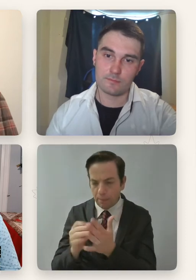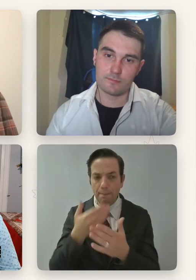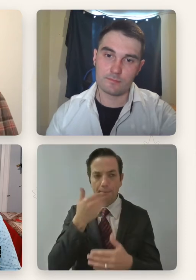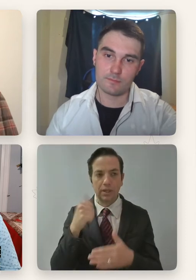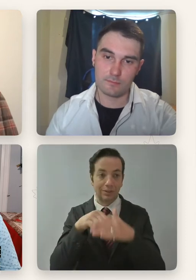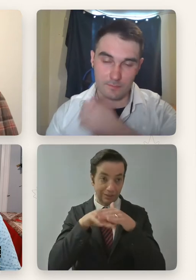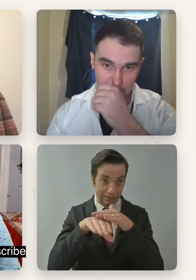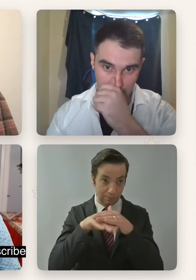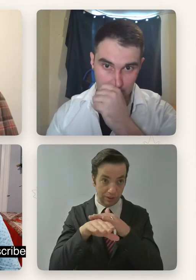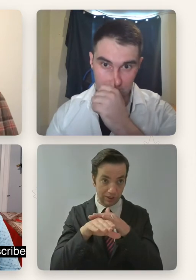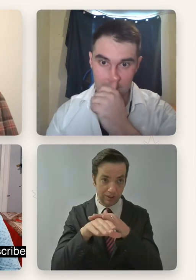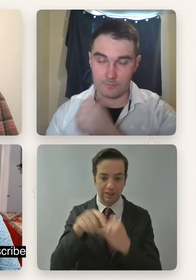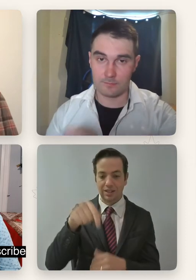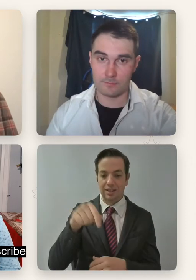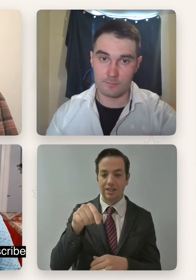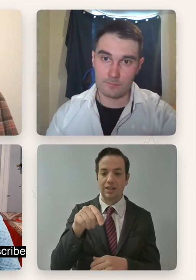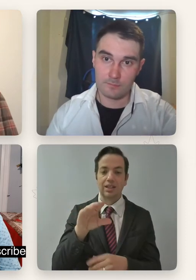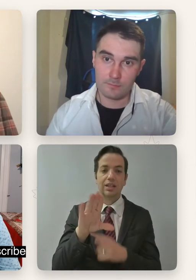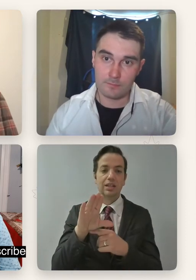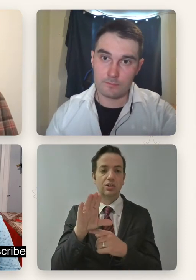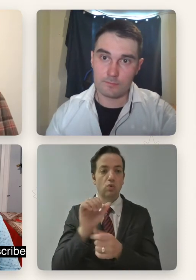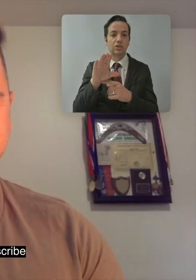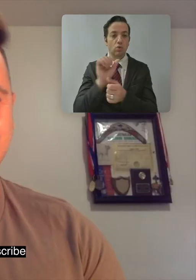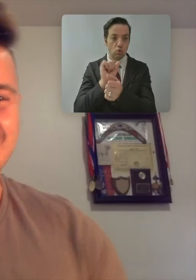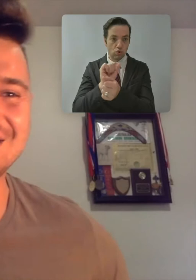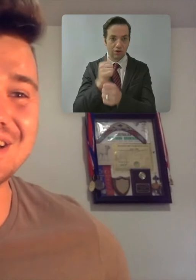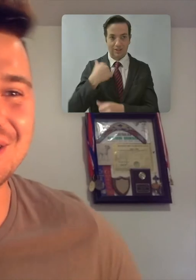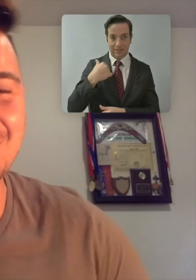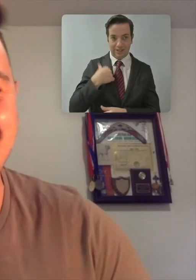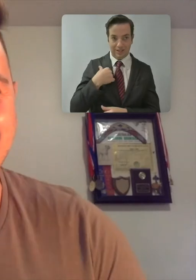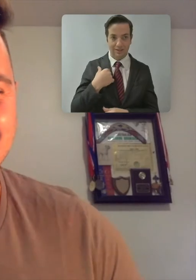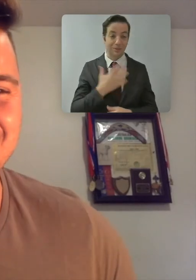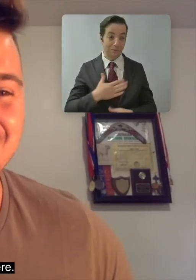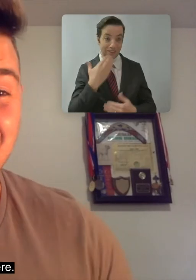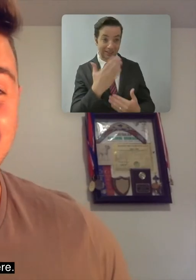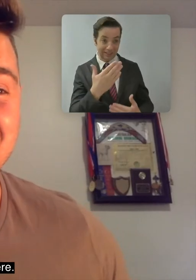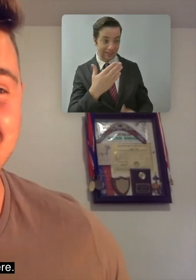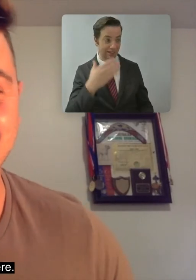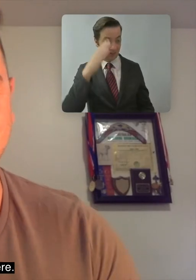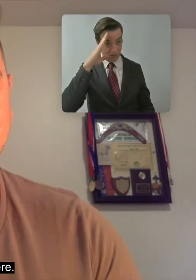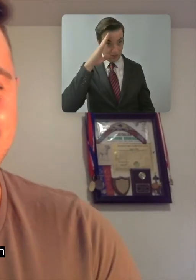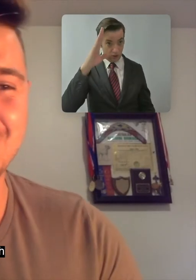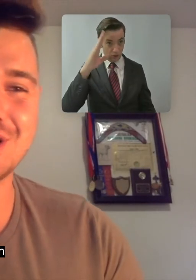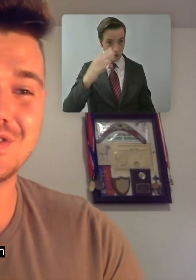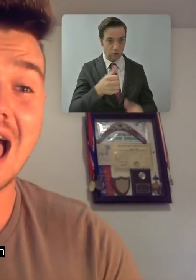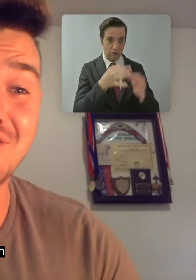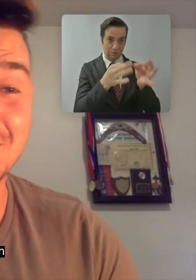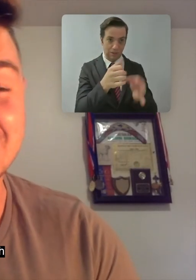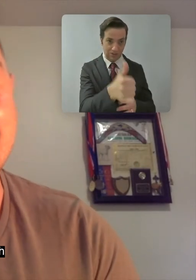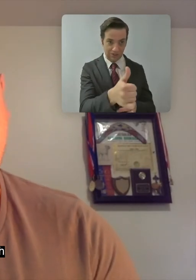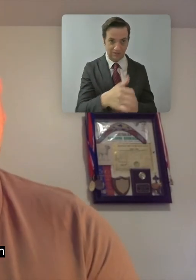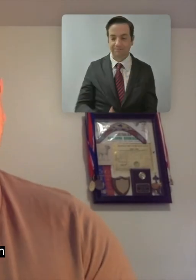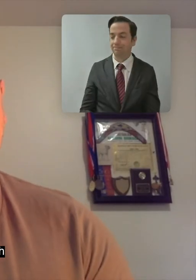in Canada. So please say hello and describe yourself, George. Hello. It's a pleasure to be here. Thank you very much for